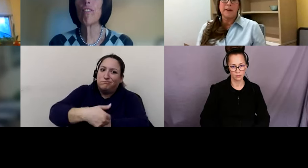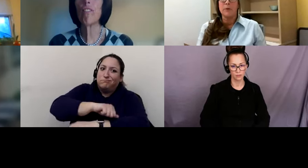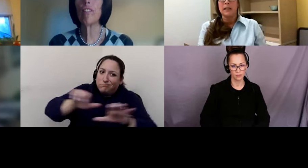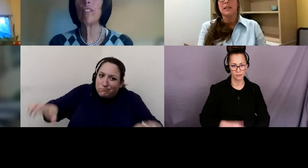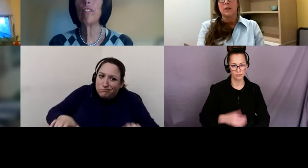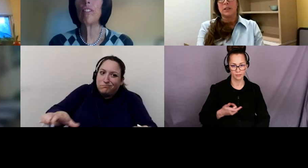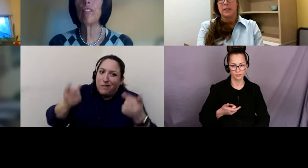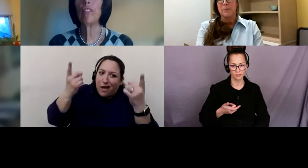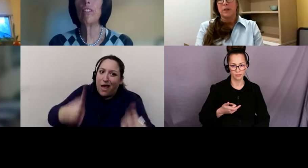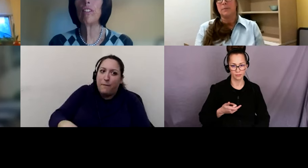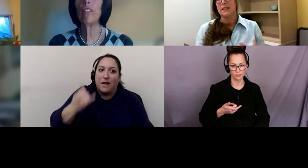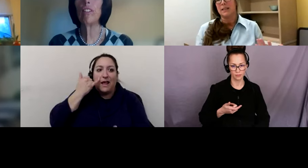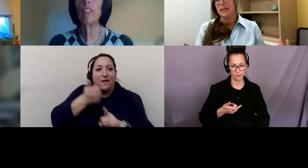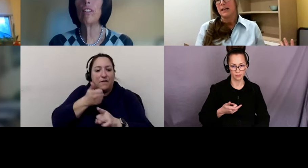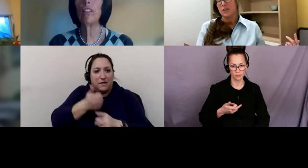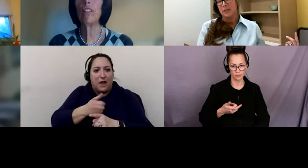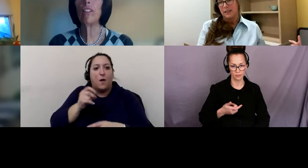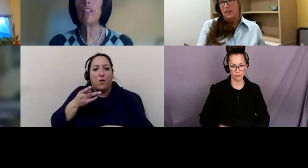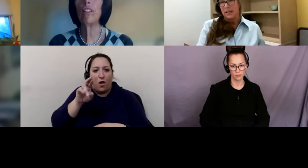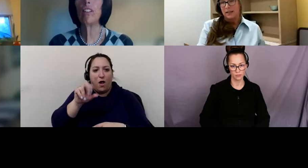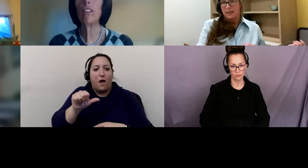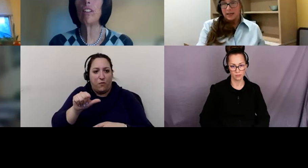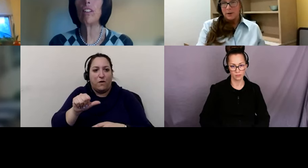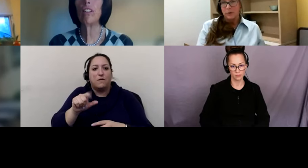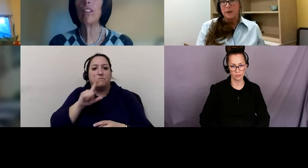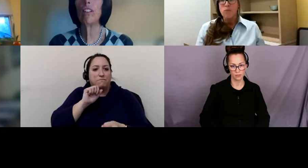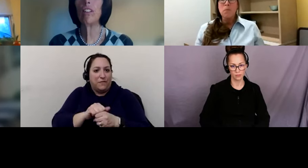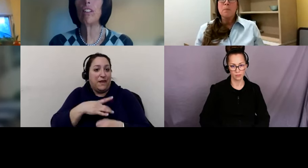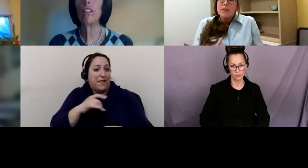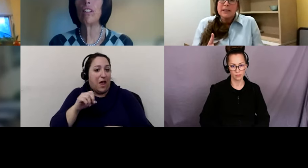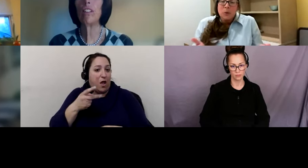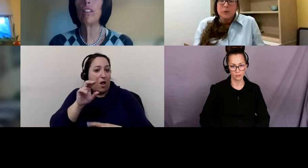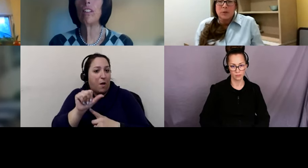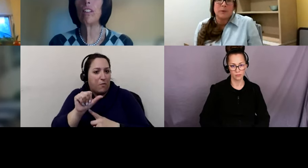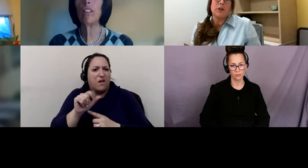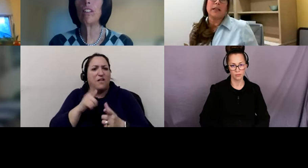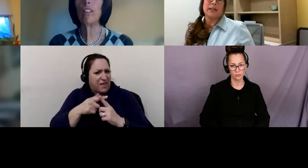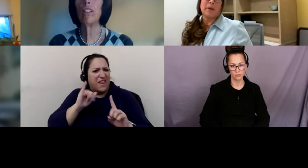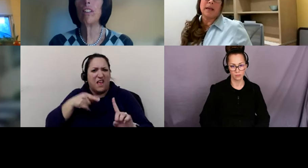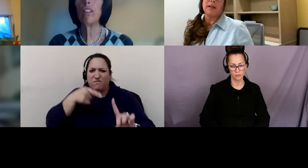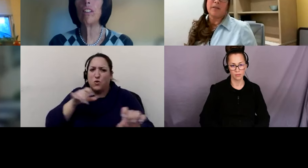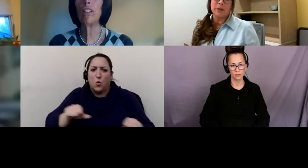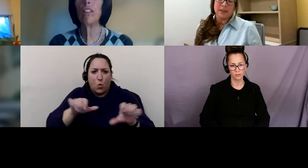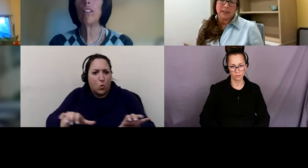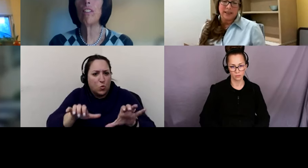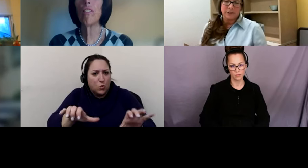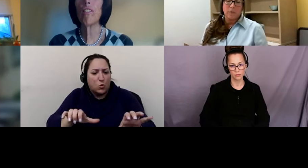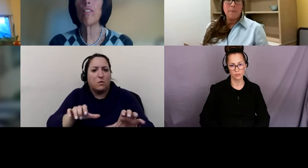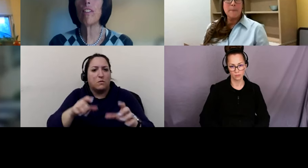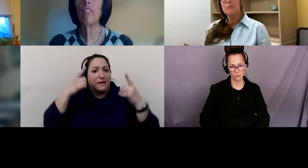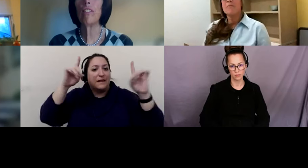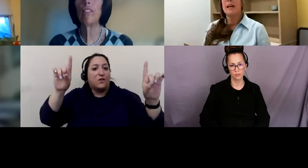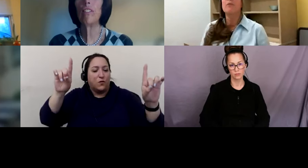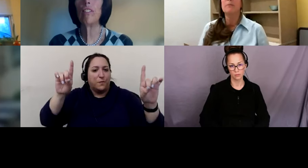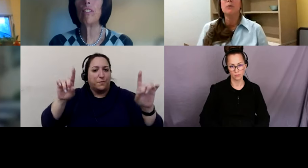happen. If he wants to go to the opera, because he actually did like the opera, then that's what we should be working to make be